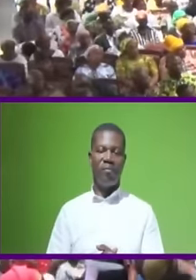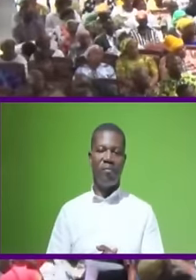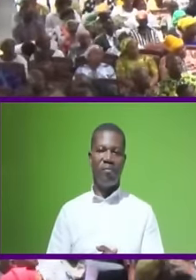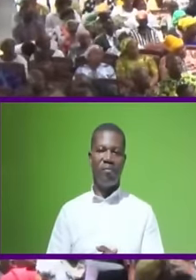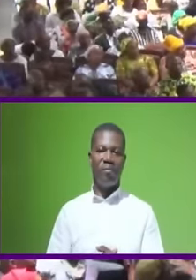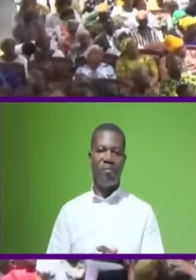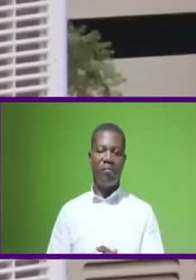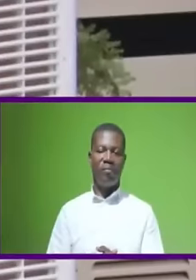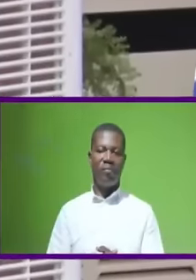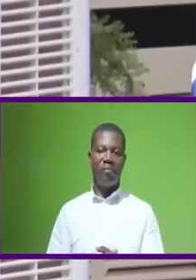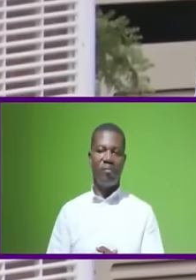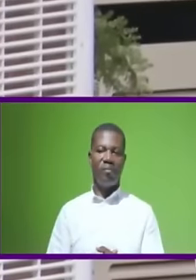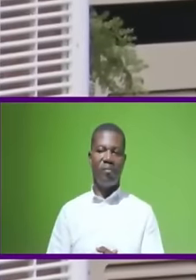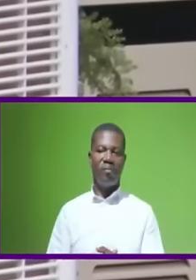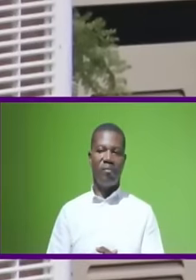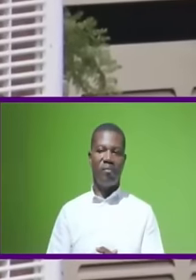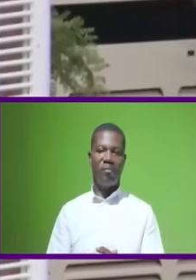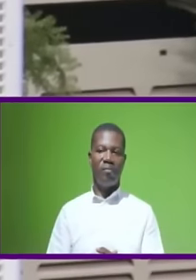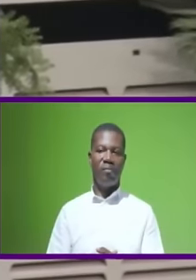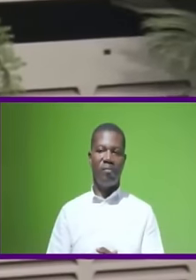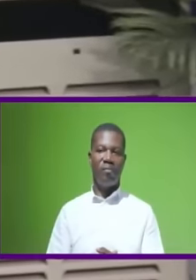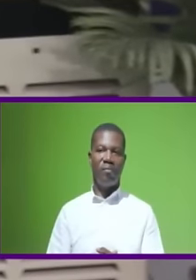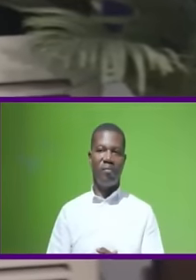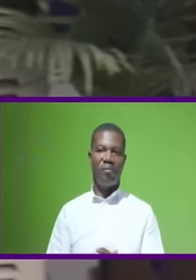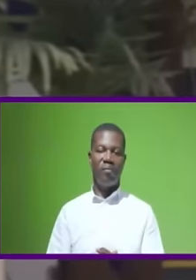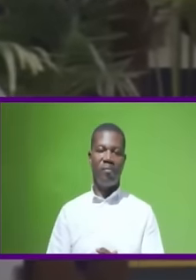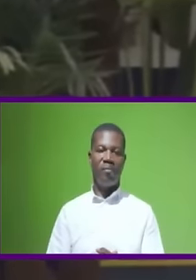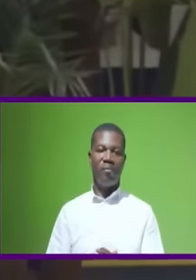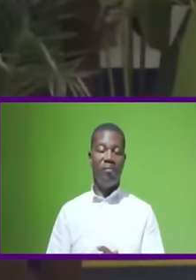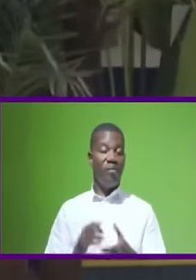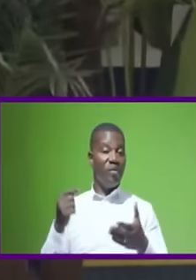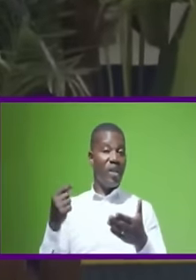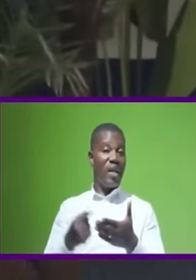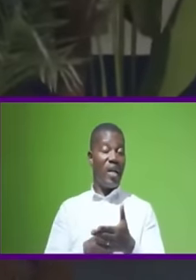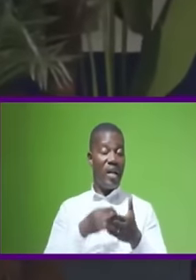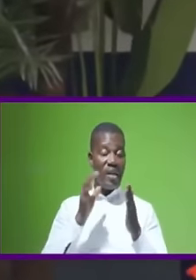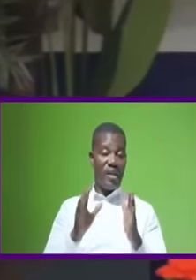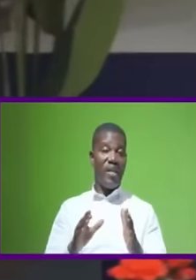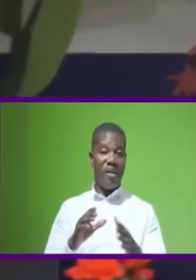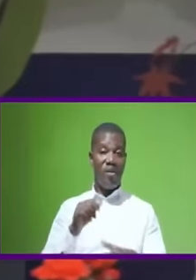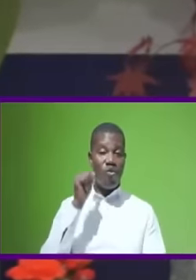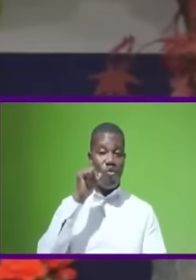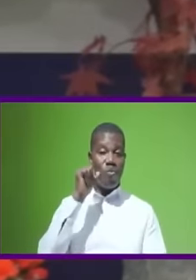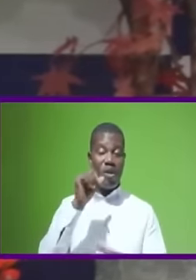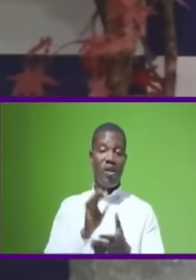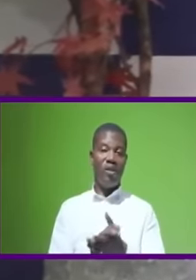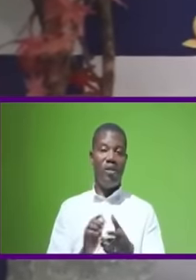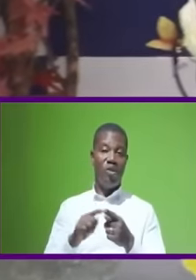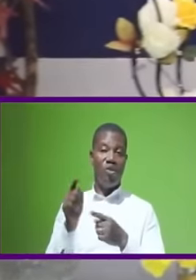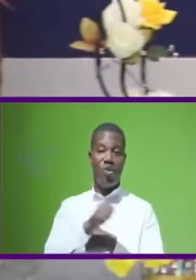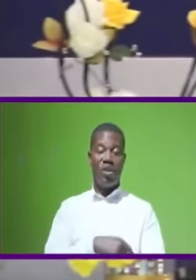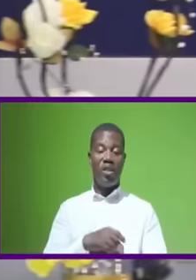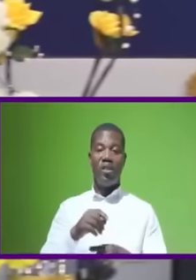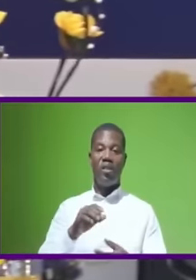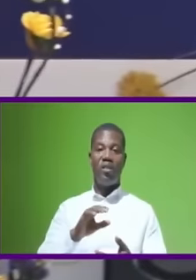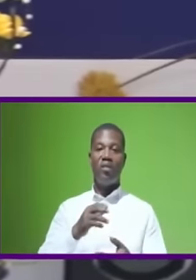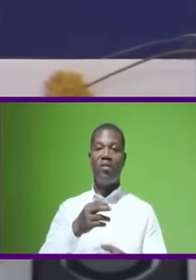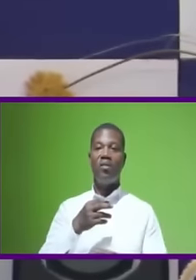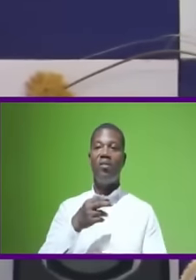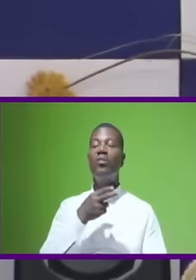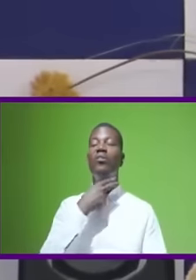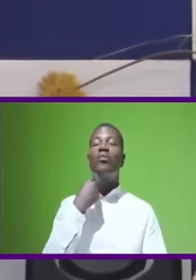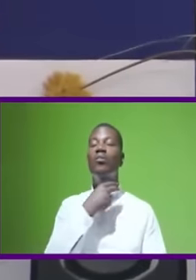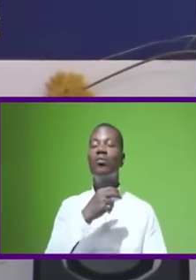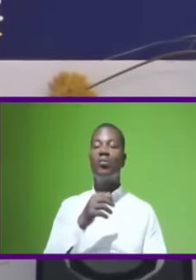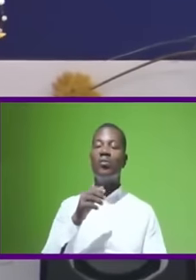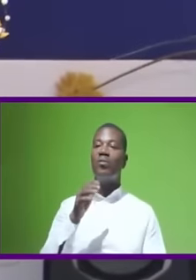accept because you feel so big and high. Ghana ni baba, I know yes of mommy. No, you say ni